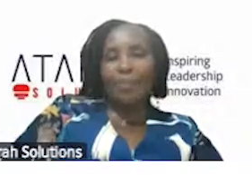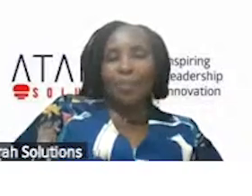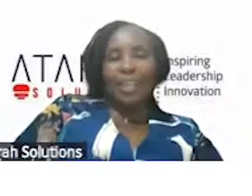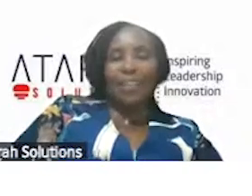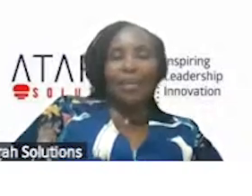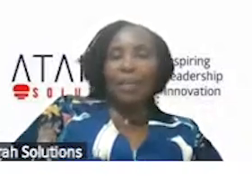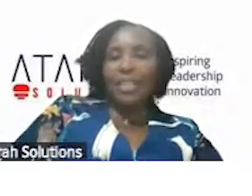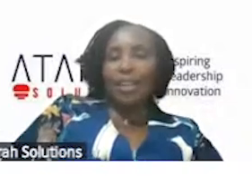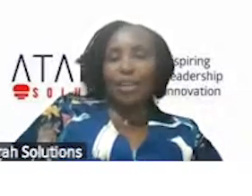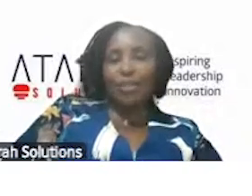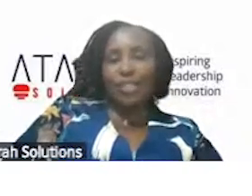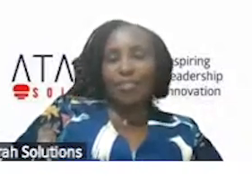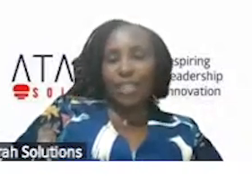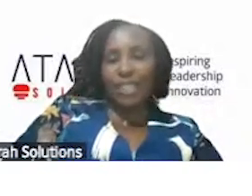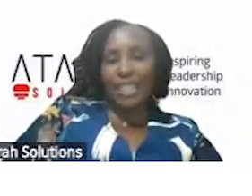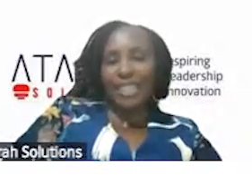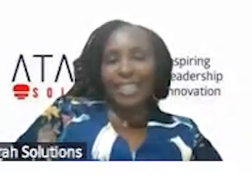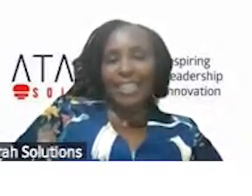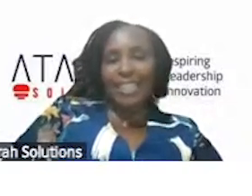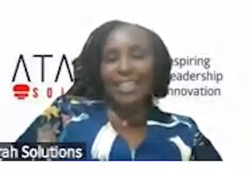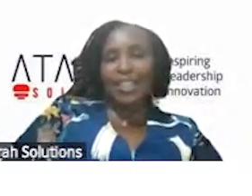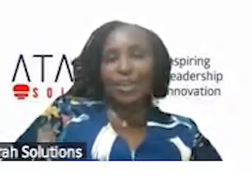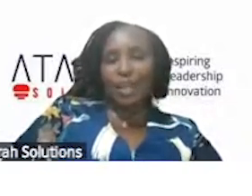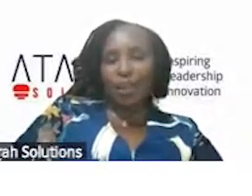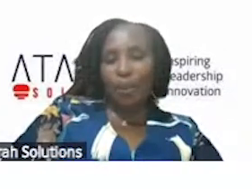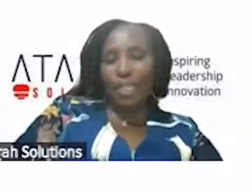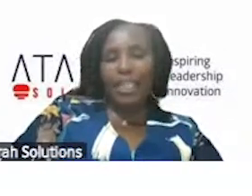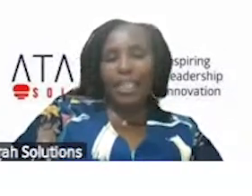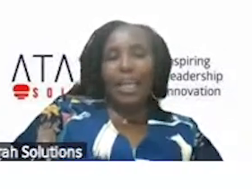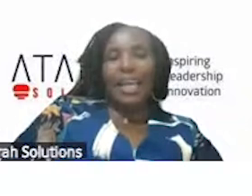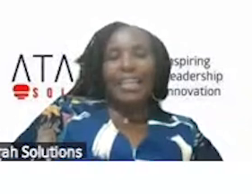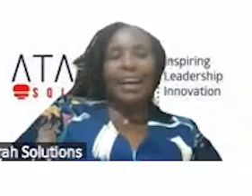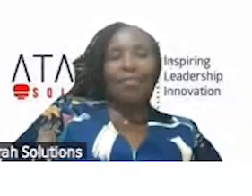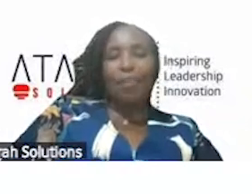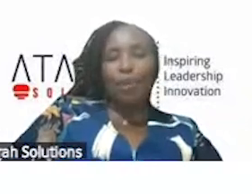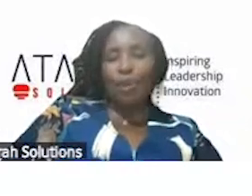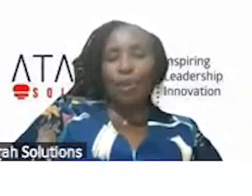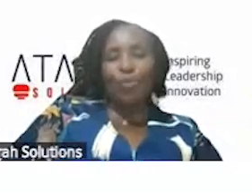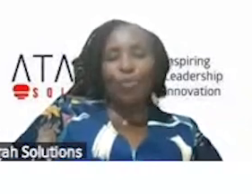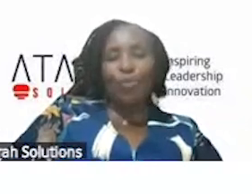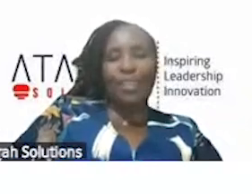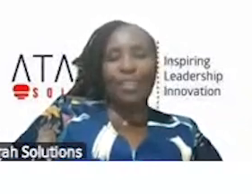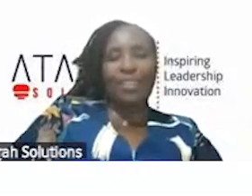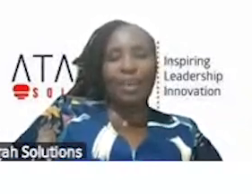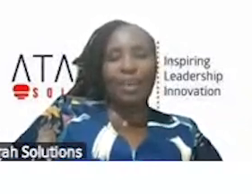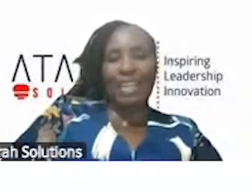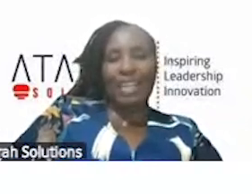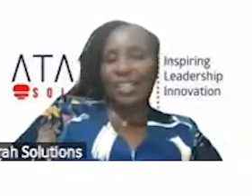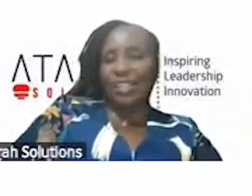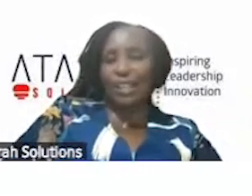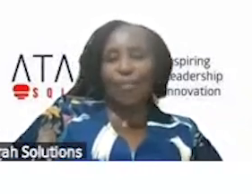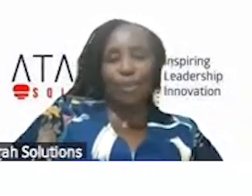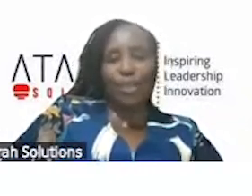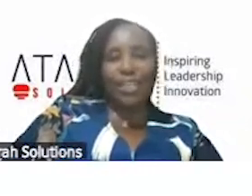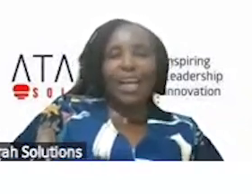place. They have an amazing conference facilities. It is in a serene place, and they have a beautiful, amazing, sumptuous,